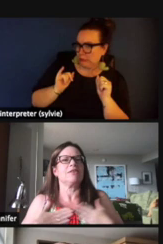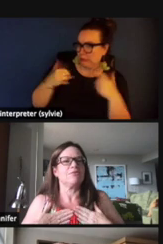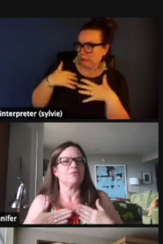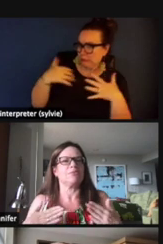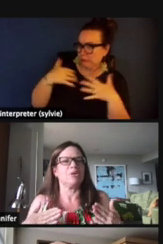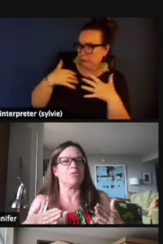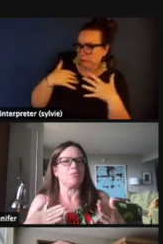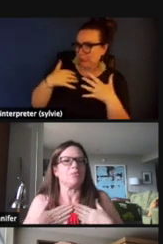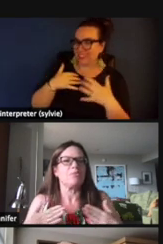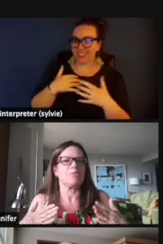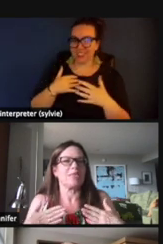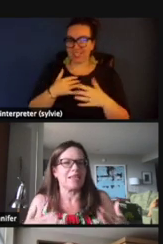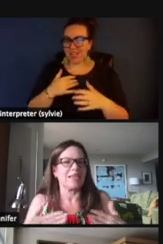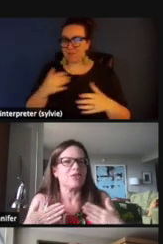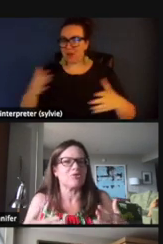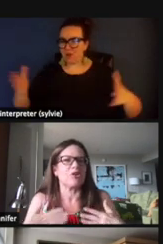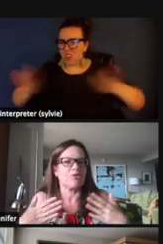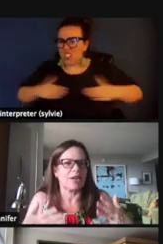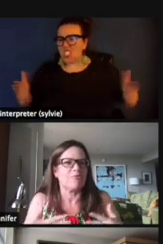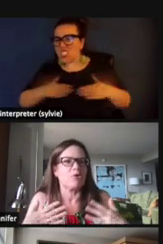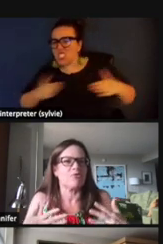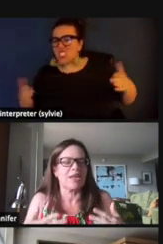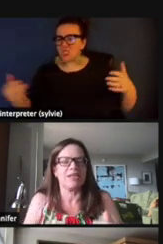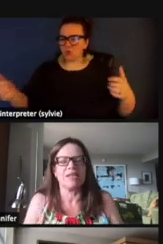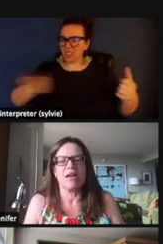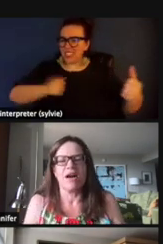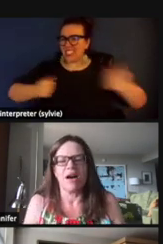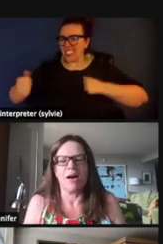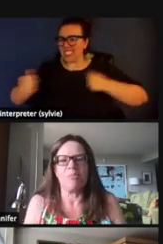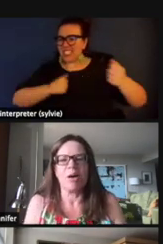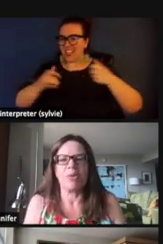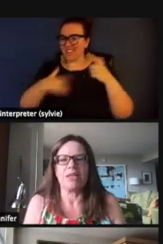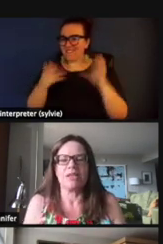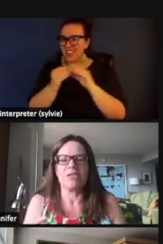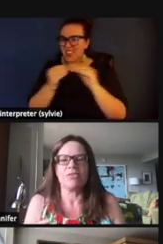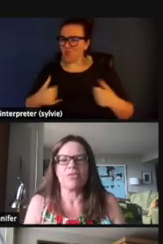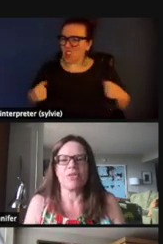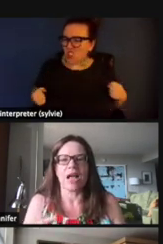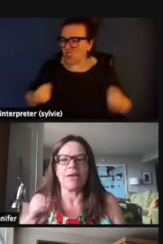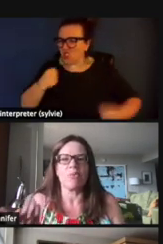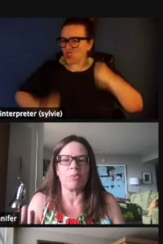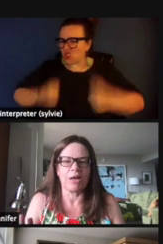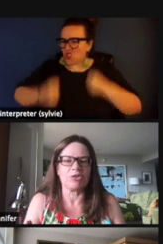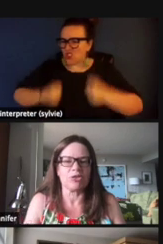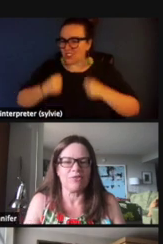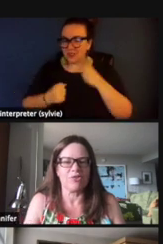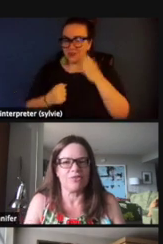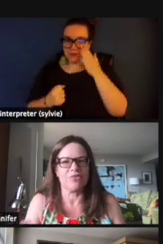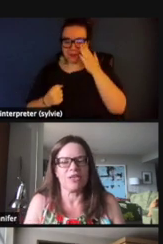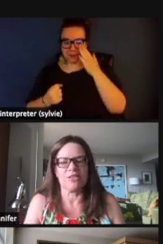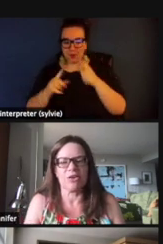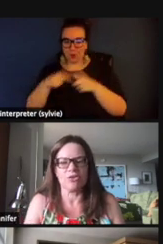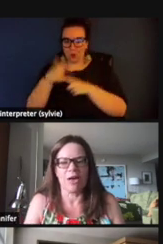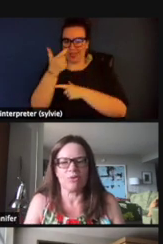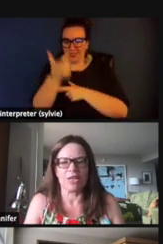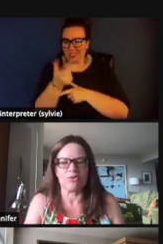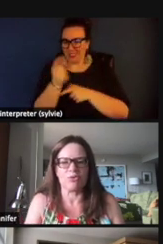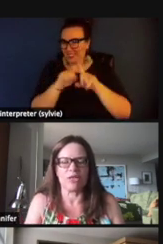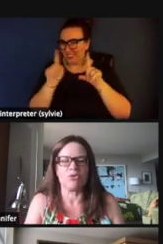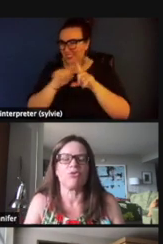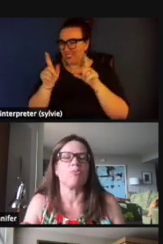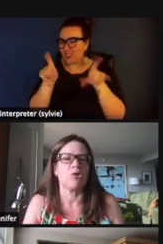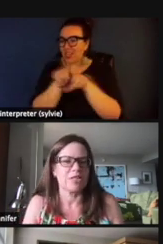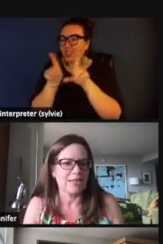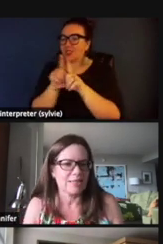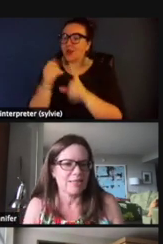to kind of, you know, get yourself kind of motivated. But like when I was looking for different things, they also have one like